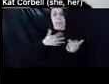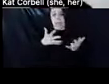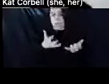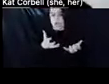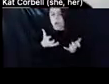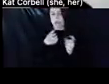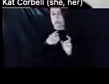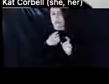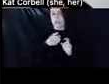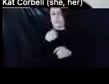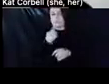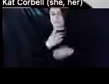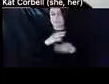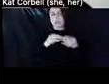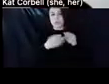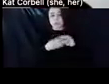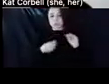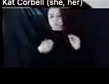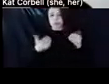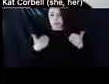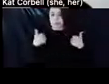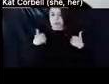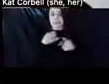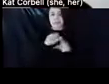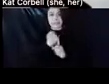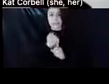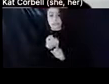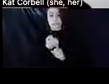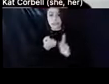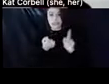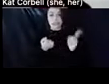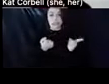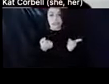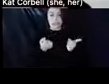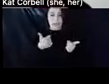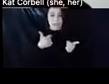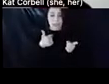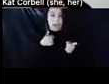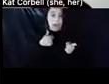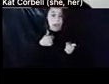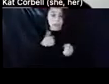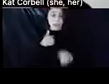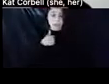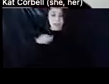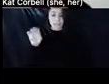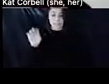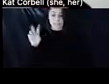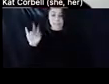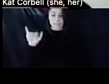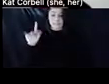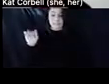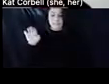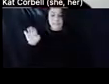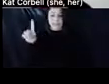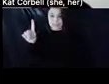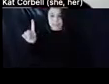uh, a situation, uh, that I was evicted. All right. Uh, I was trying to, I